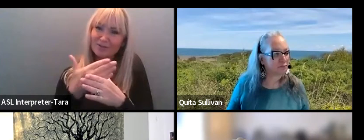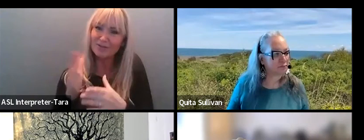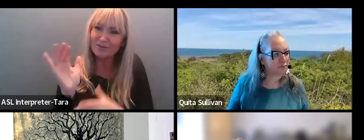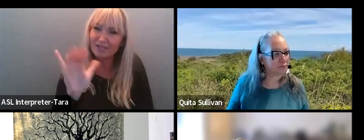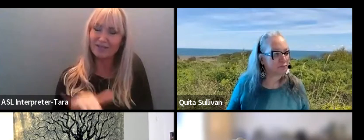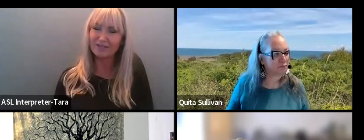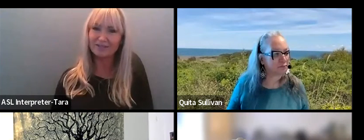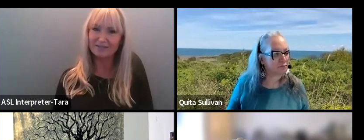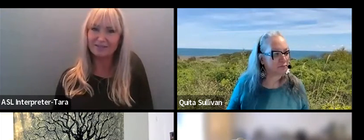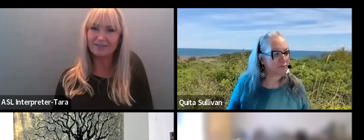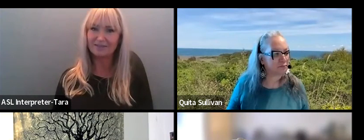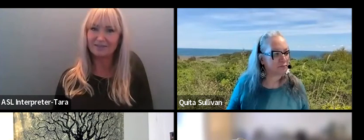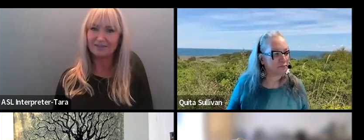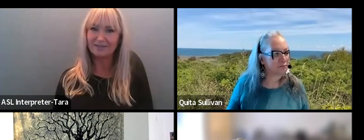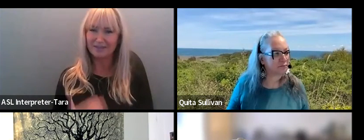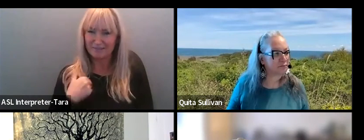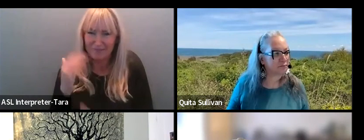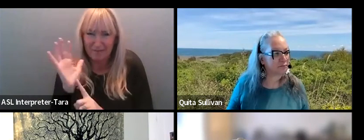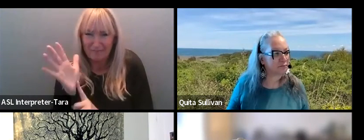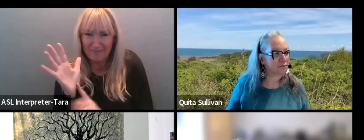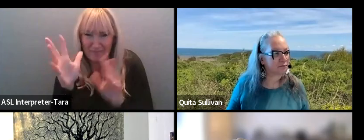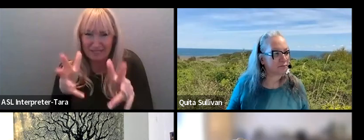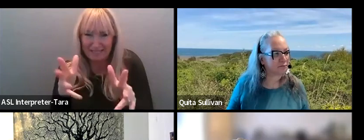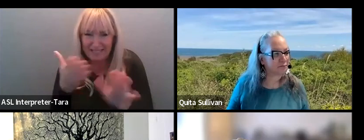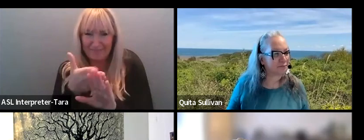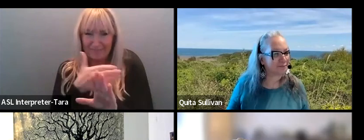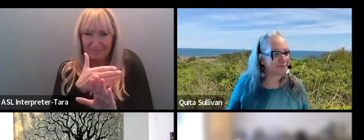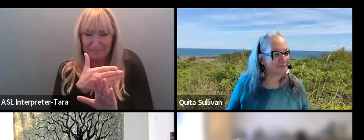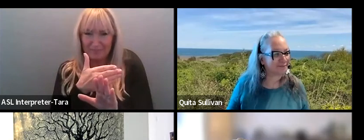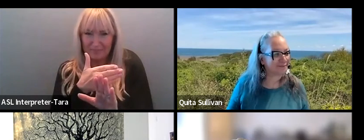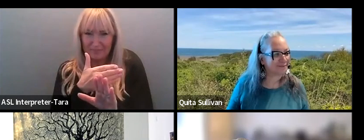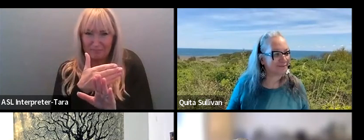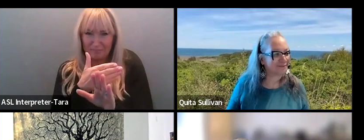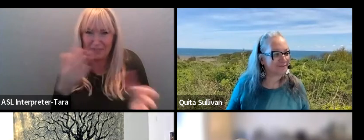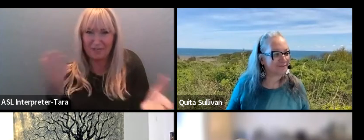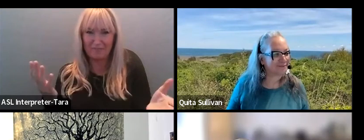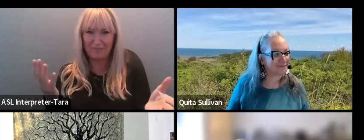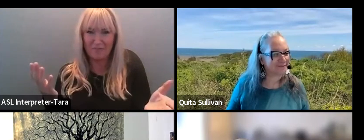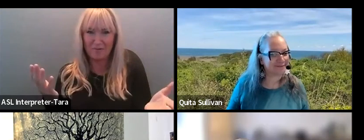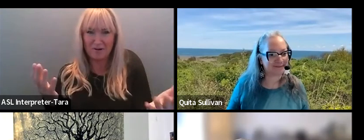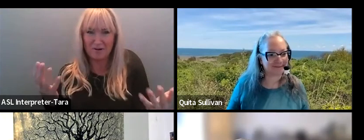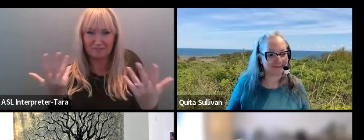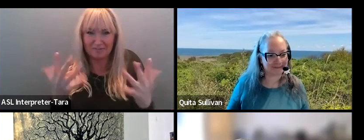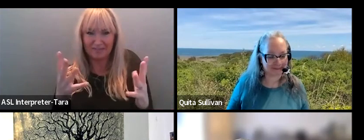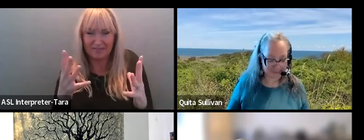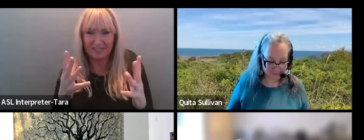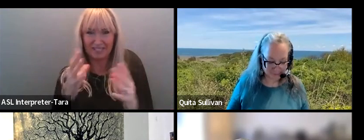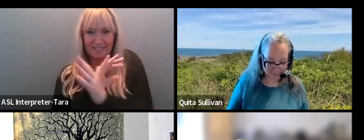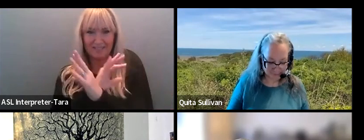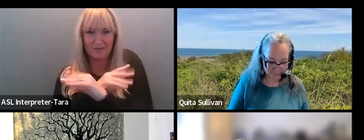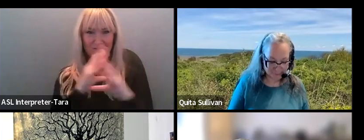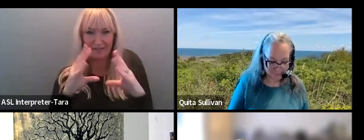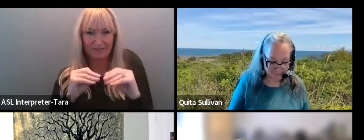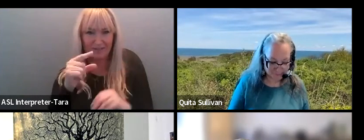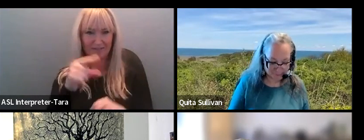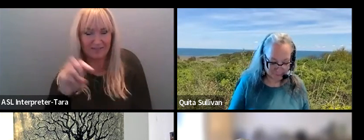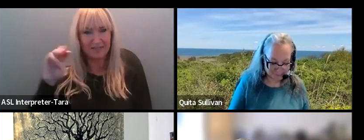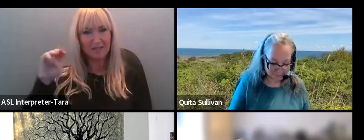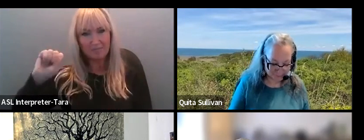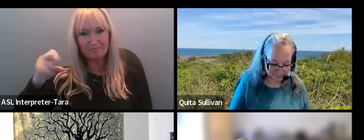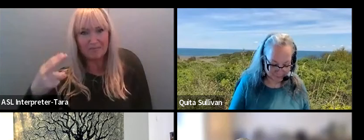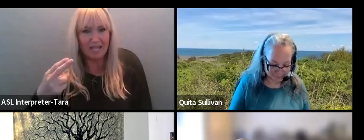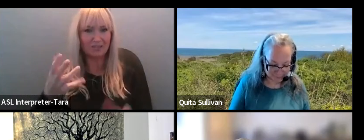that. We do have like 5 minutes left before they close this off. So Mash, I just wanted to ask you, I know this was such a short